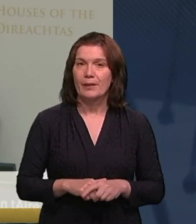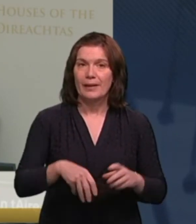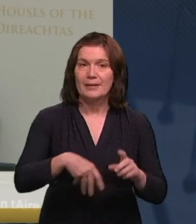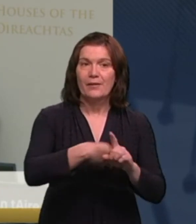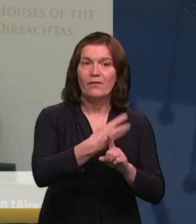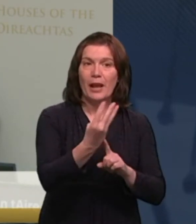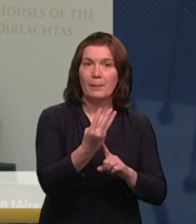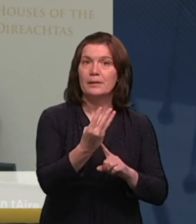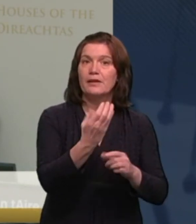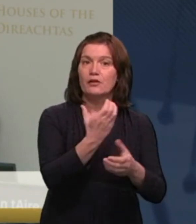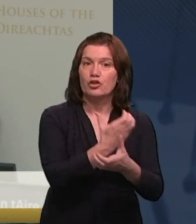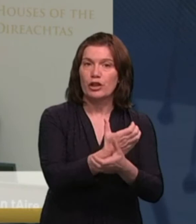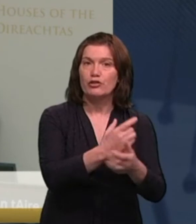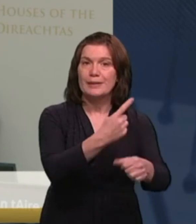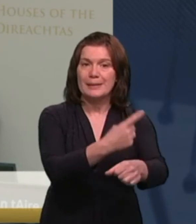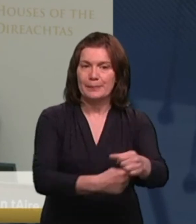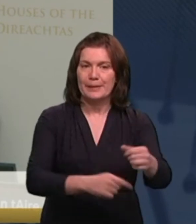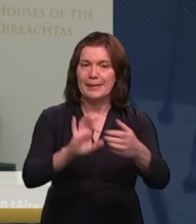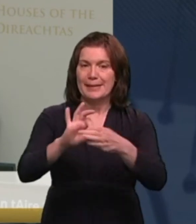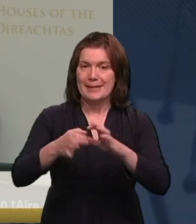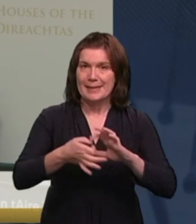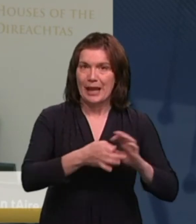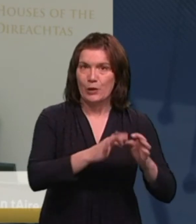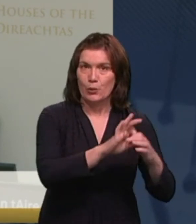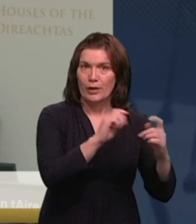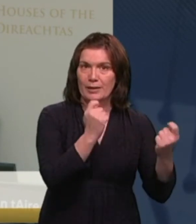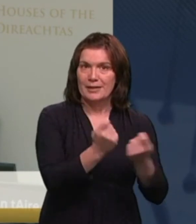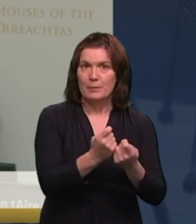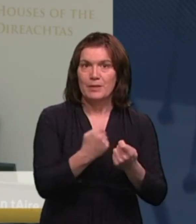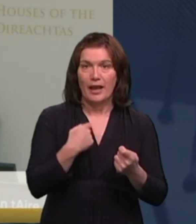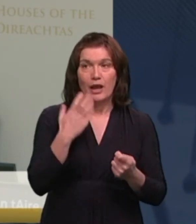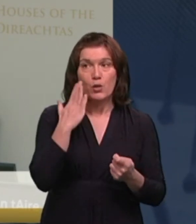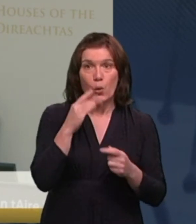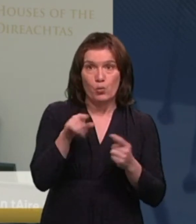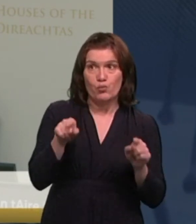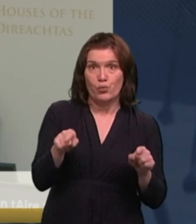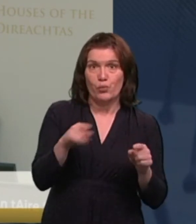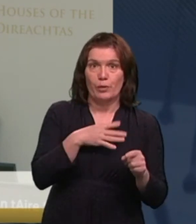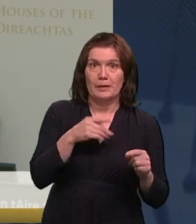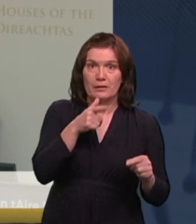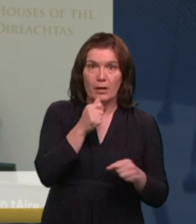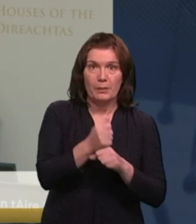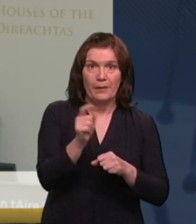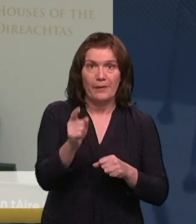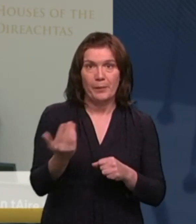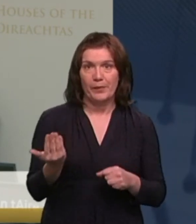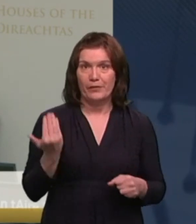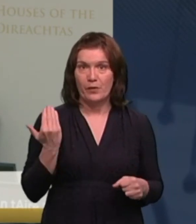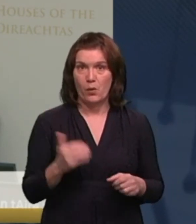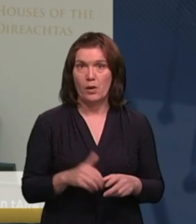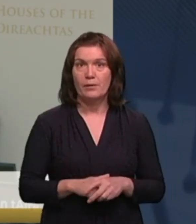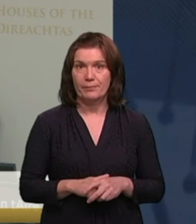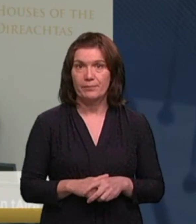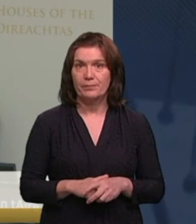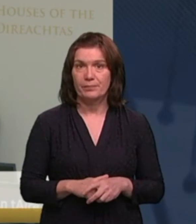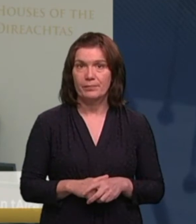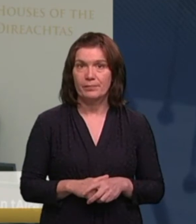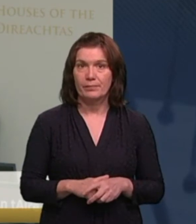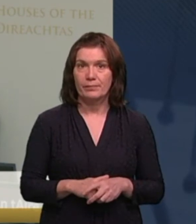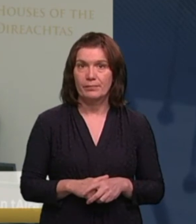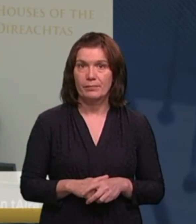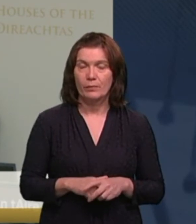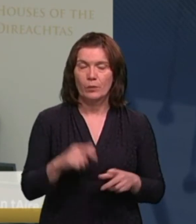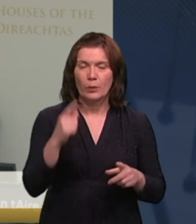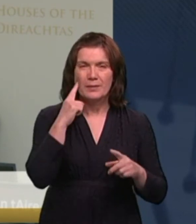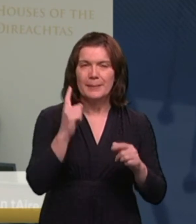Children's Disability Network teams, and I know this has come up in this committee before, and that we see different levels of